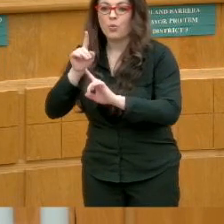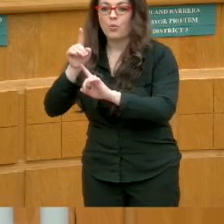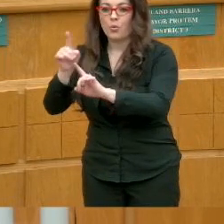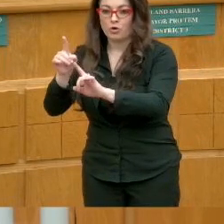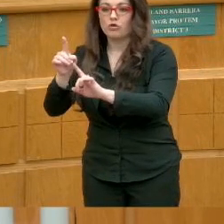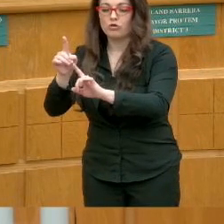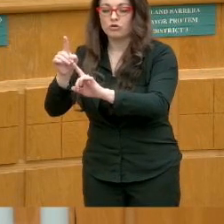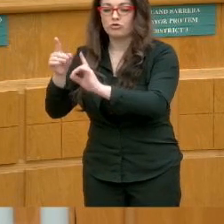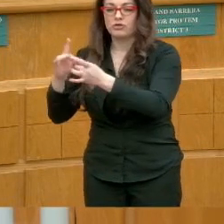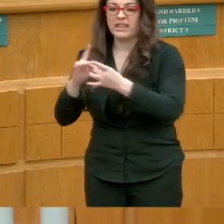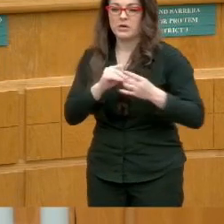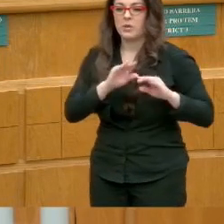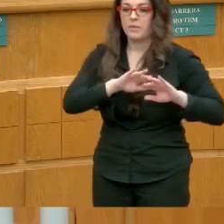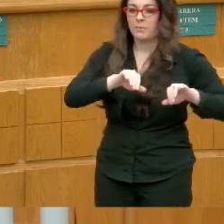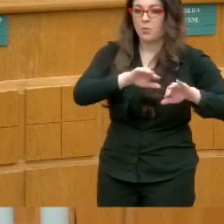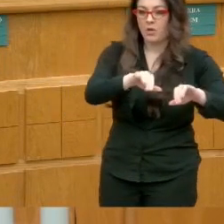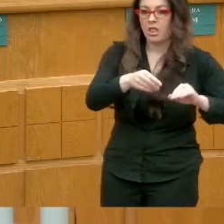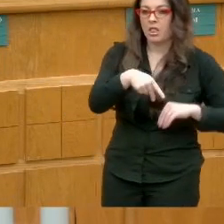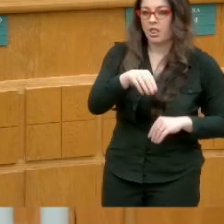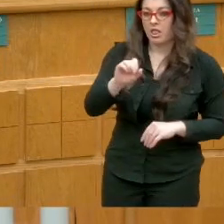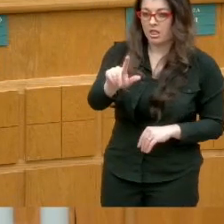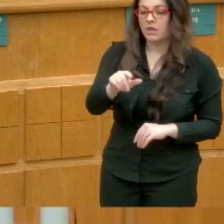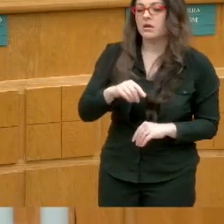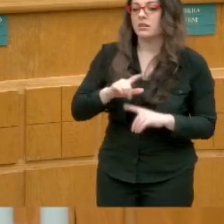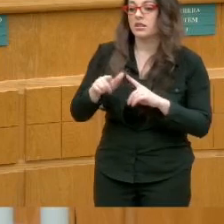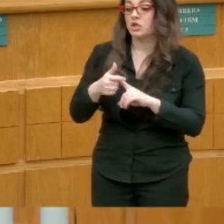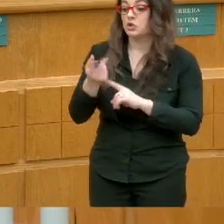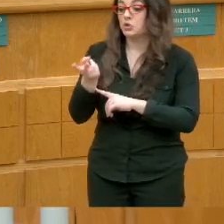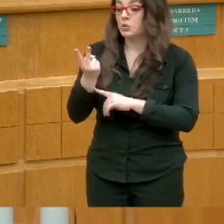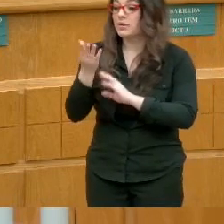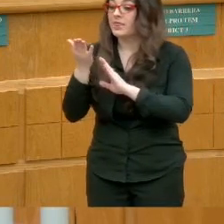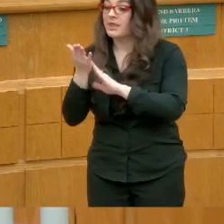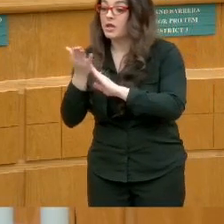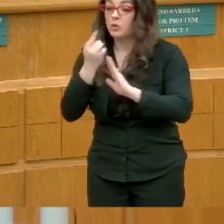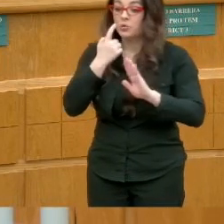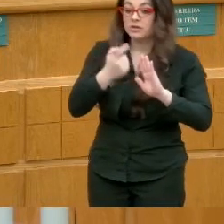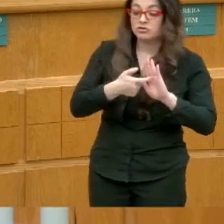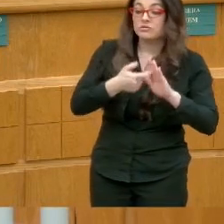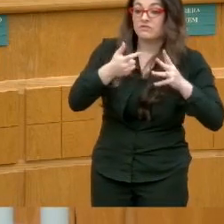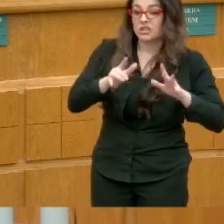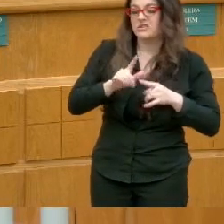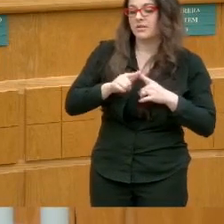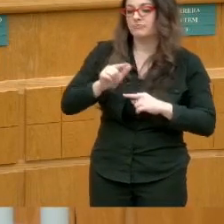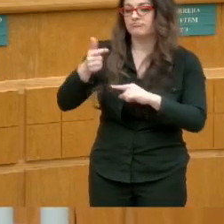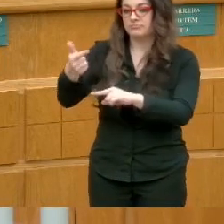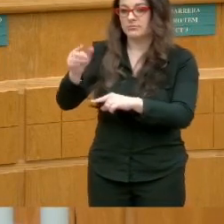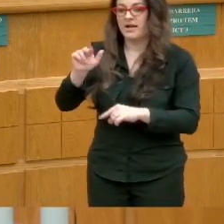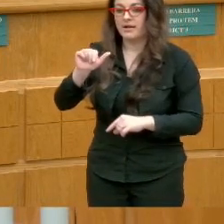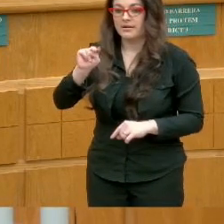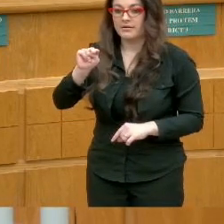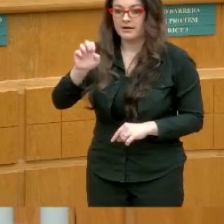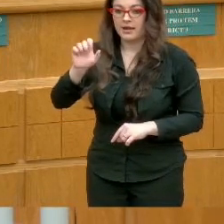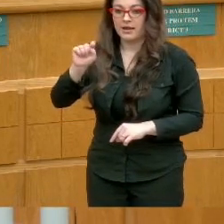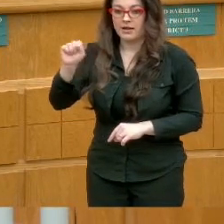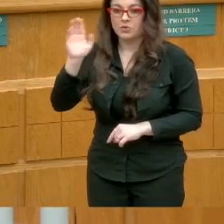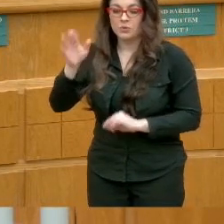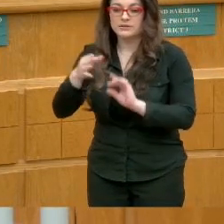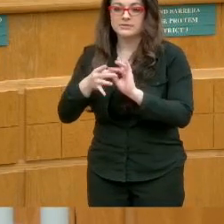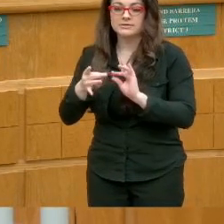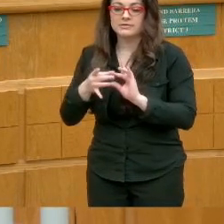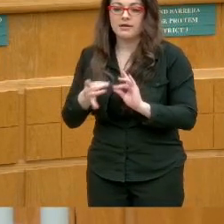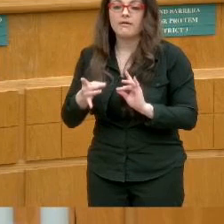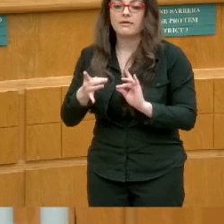and recognitions. And then I'll turn it over to Annette, who's going to talk about our upcoming drive-through collection